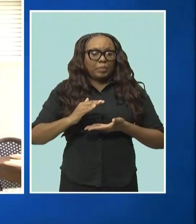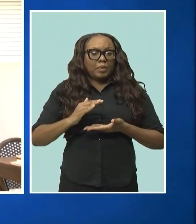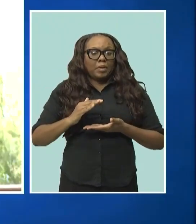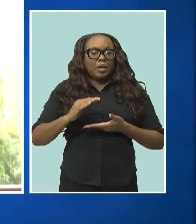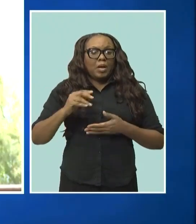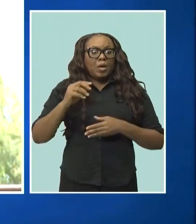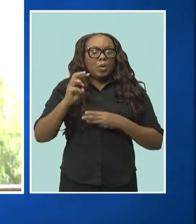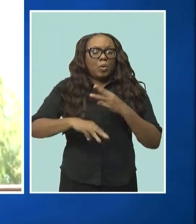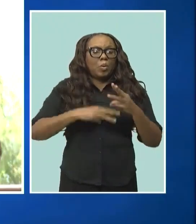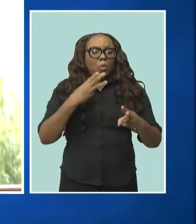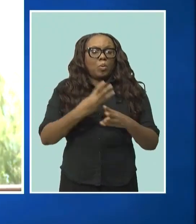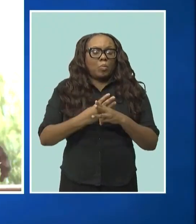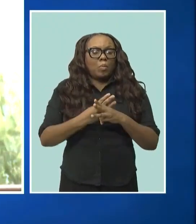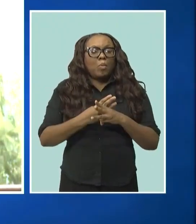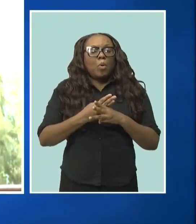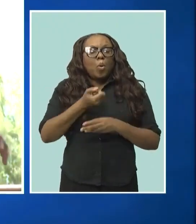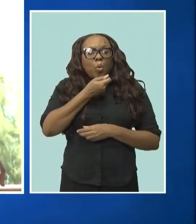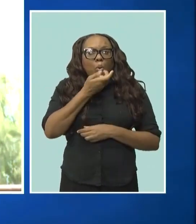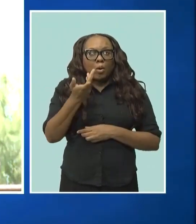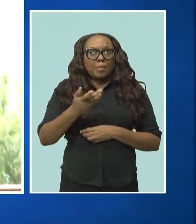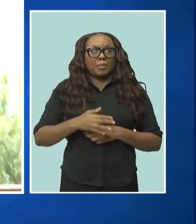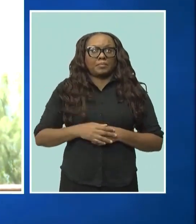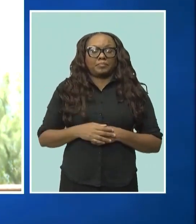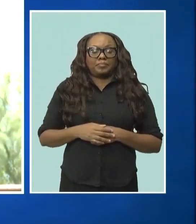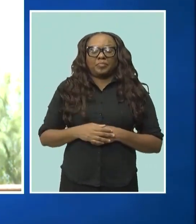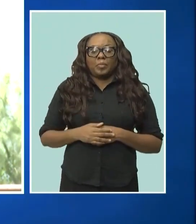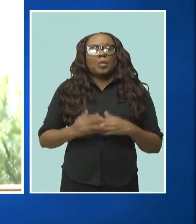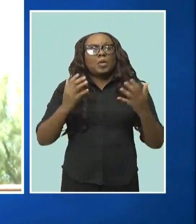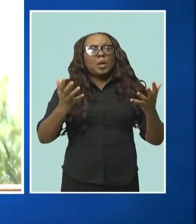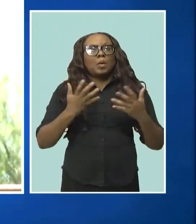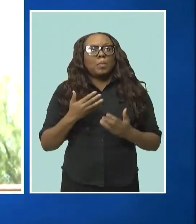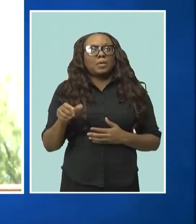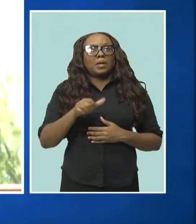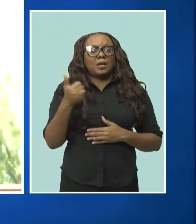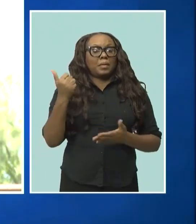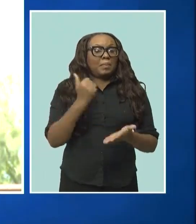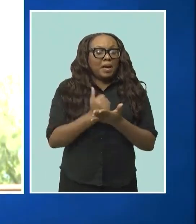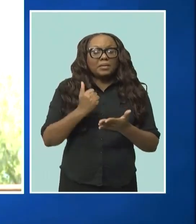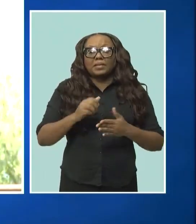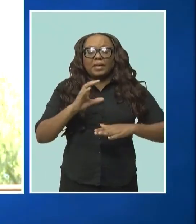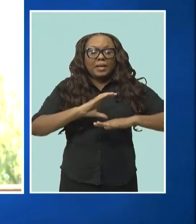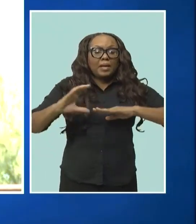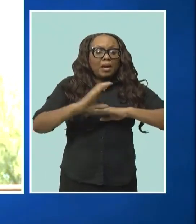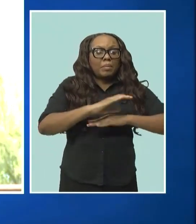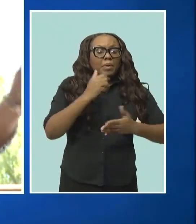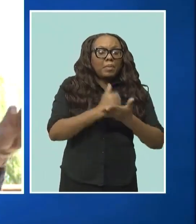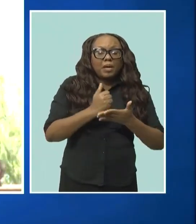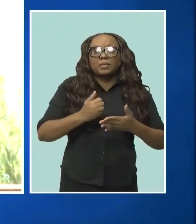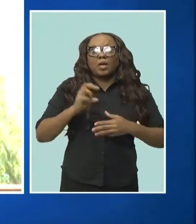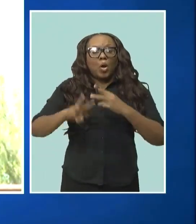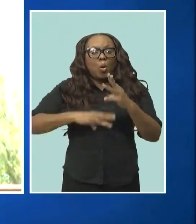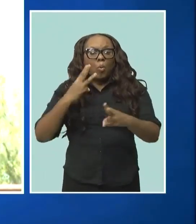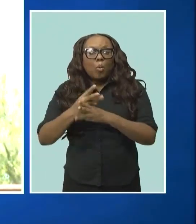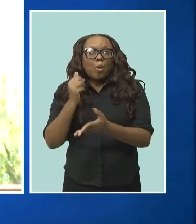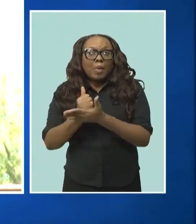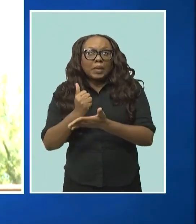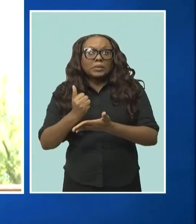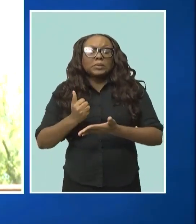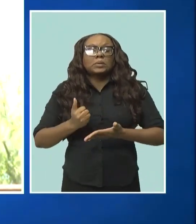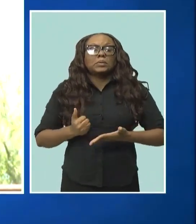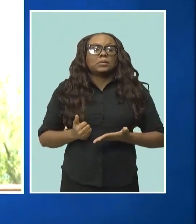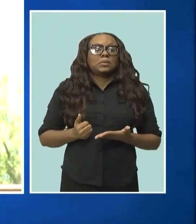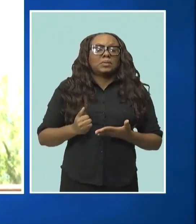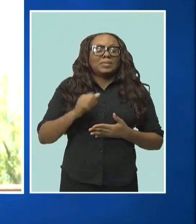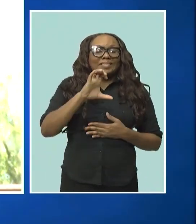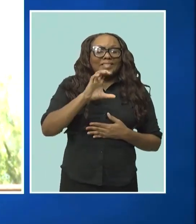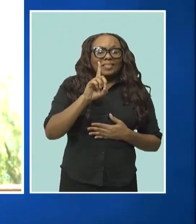We want the multilateral development banks and the regional development banks, the Inter-American Development Bank, the World Bank, the